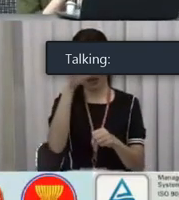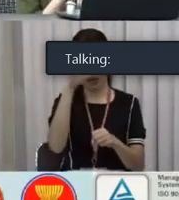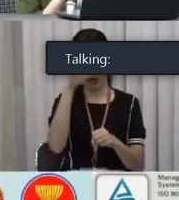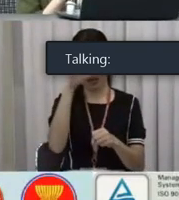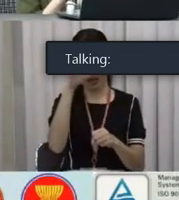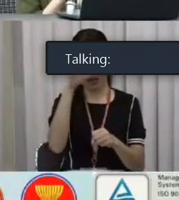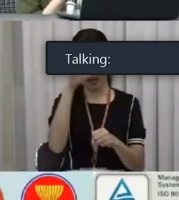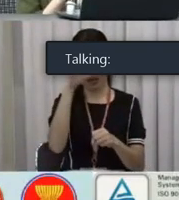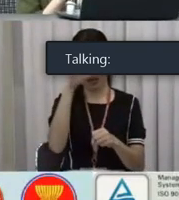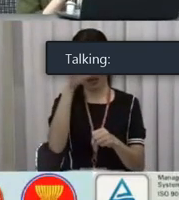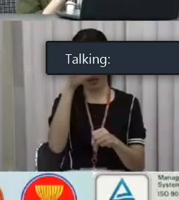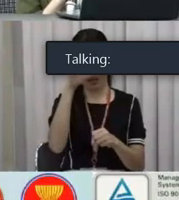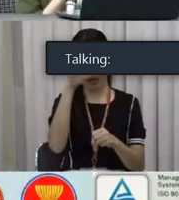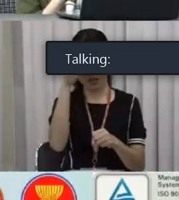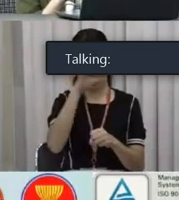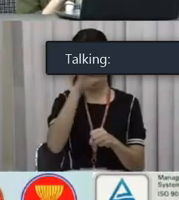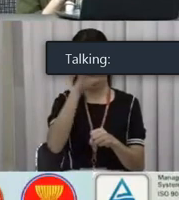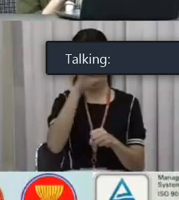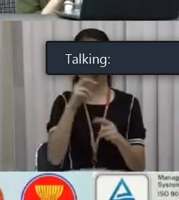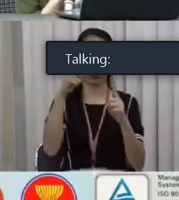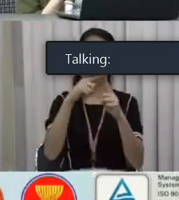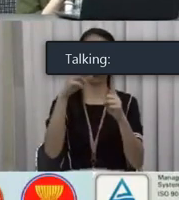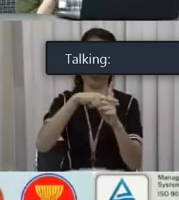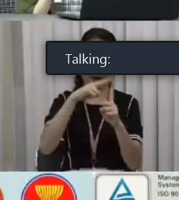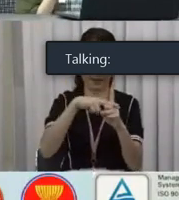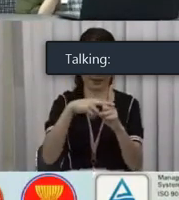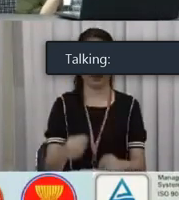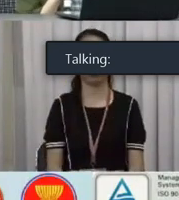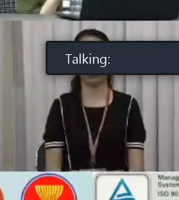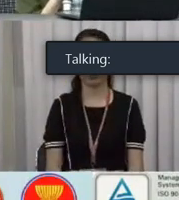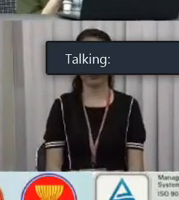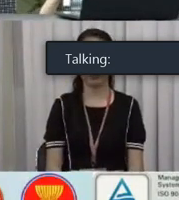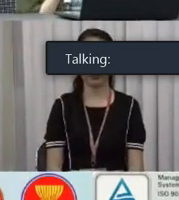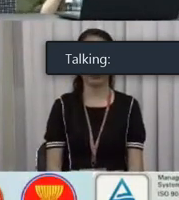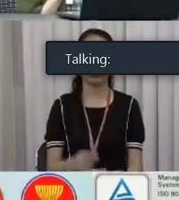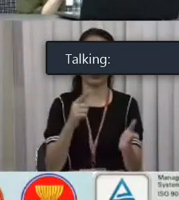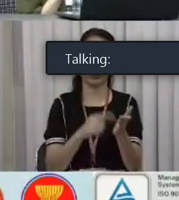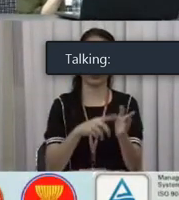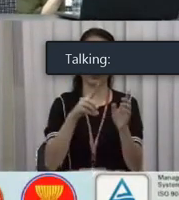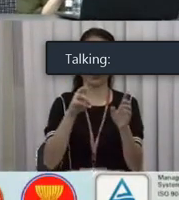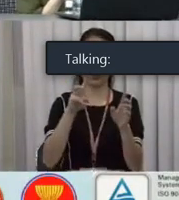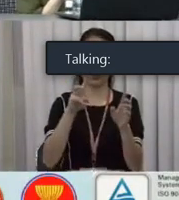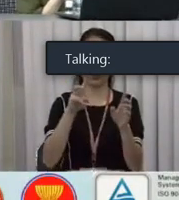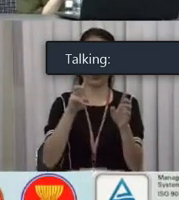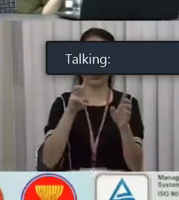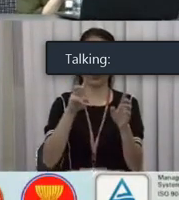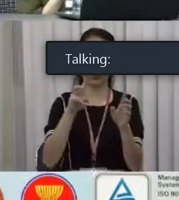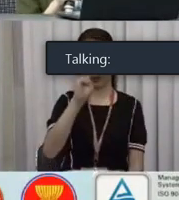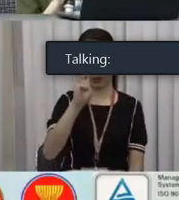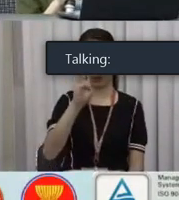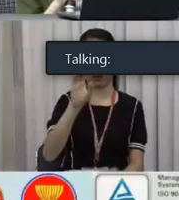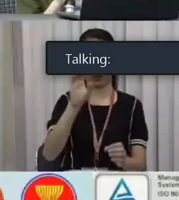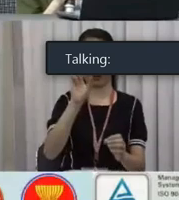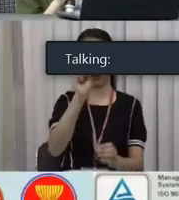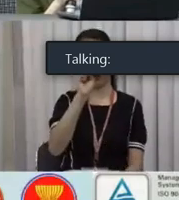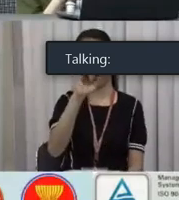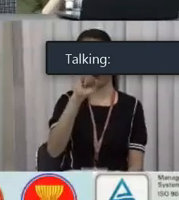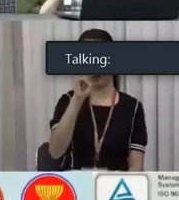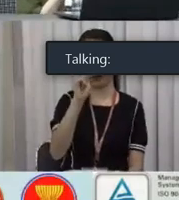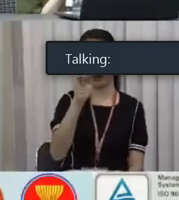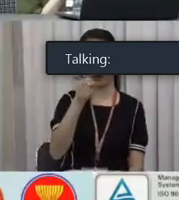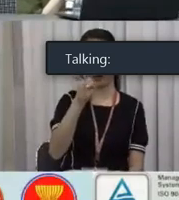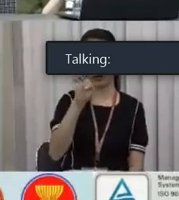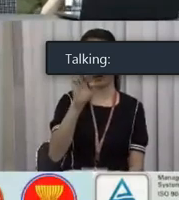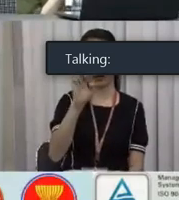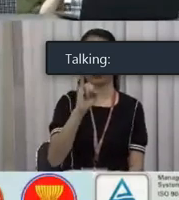to apply or to register na apod for employer. Ang nakanindot ani is this website is regulated by the Department